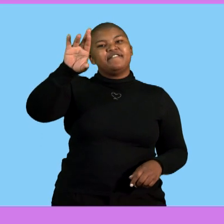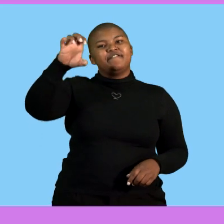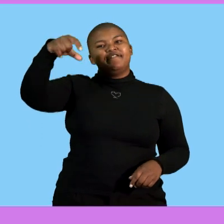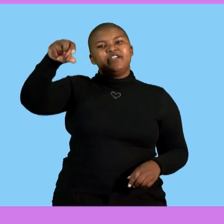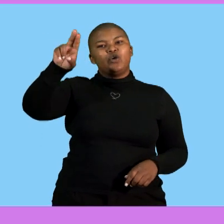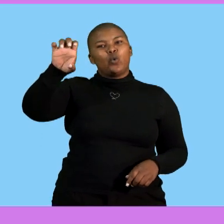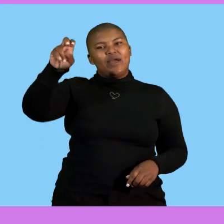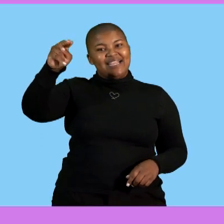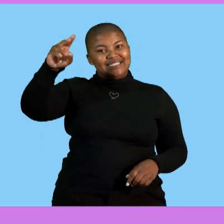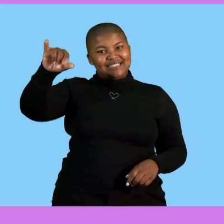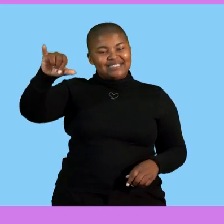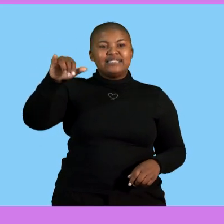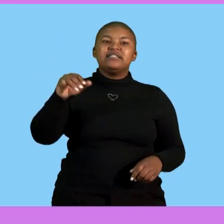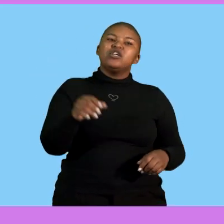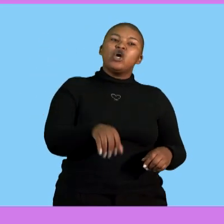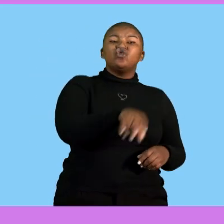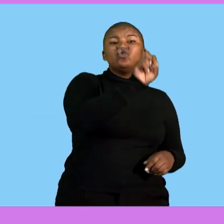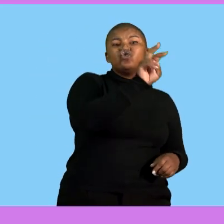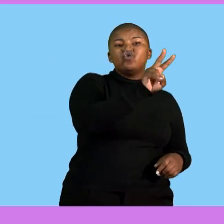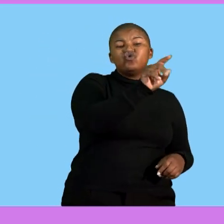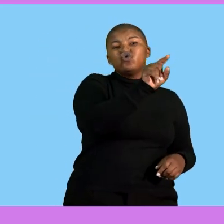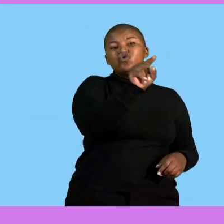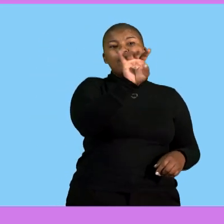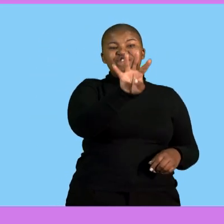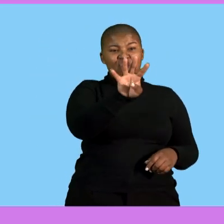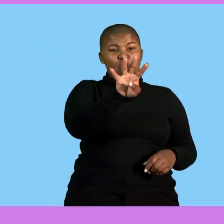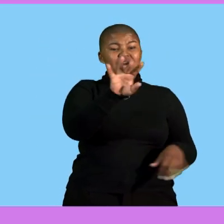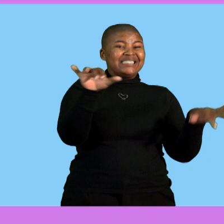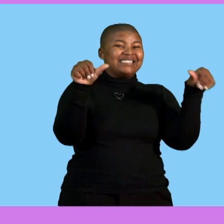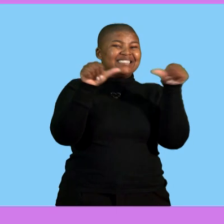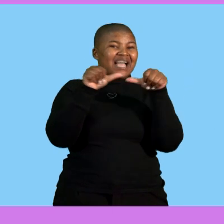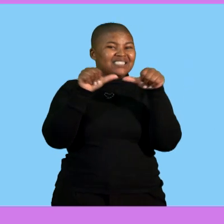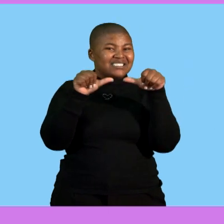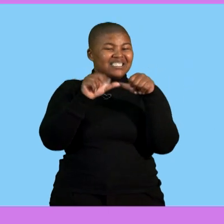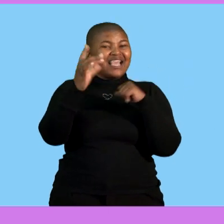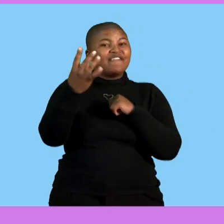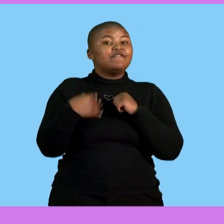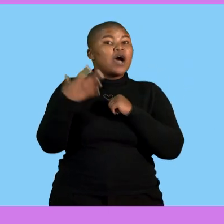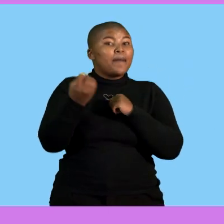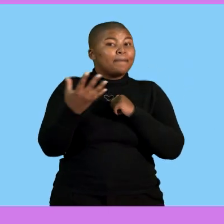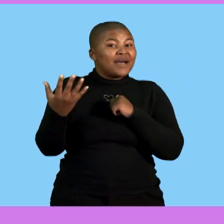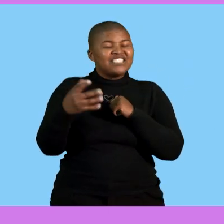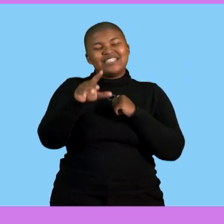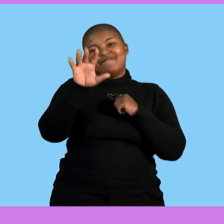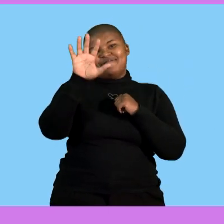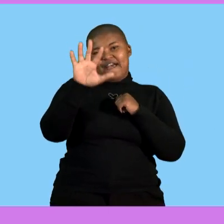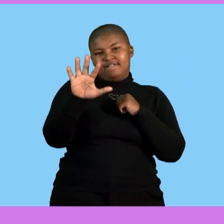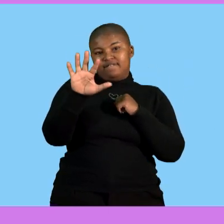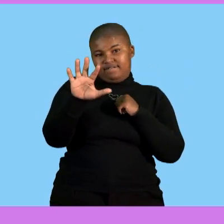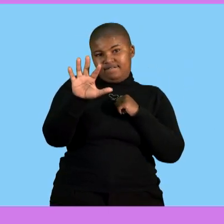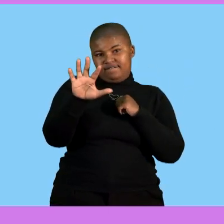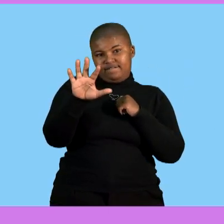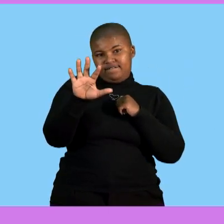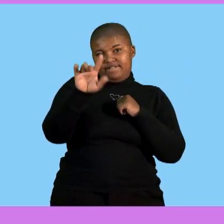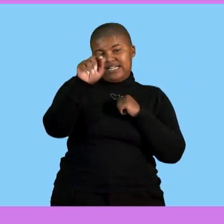those that were shoe size 2 to 4, we are given a